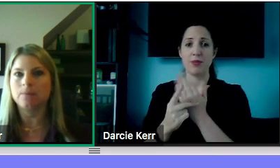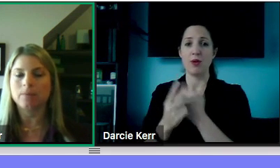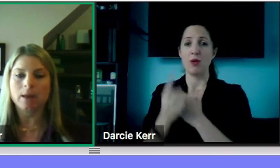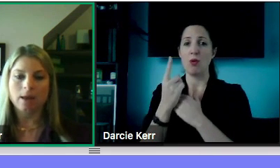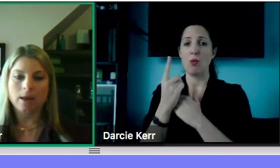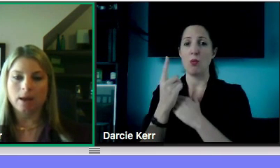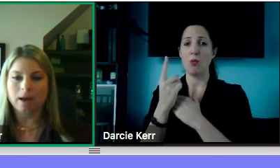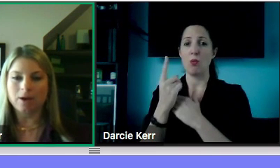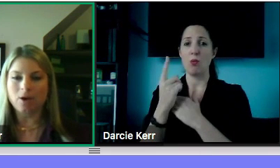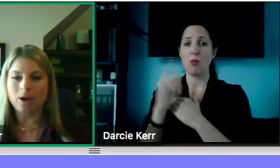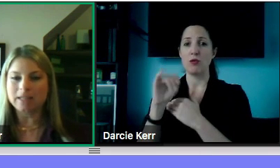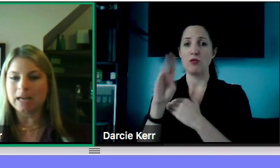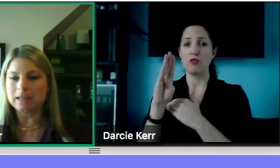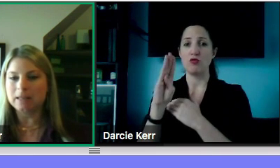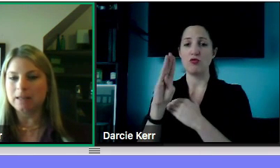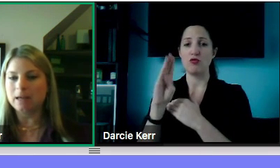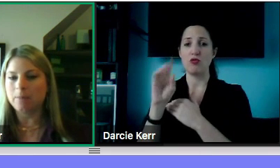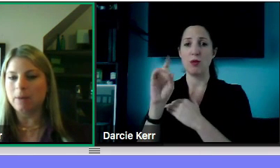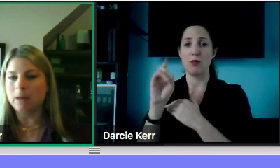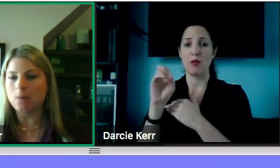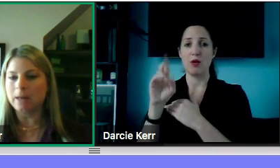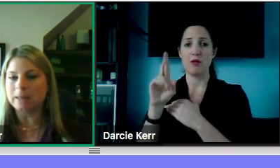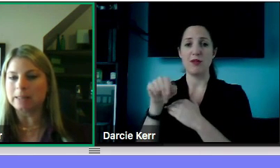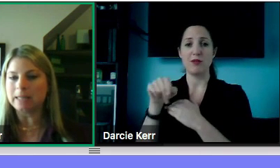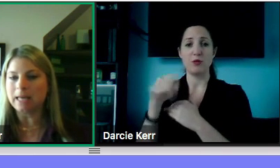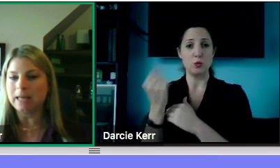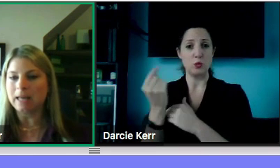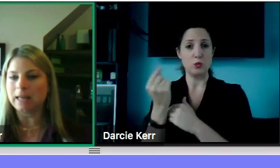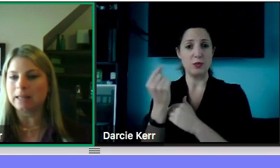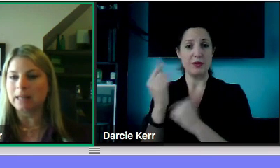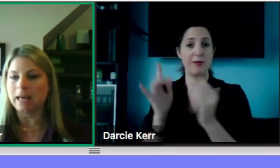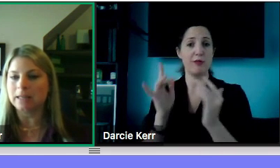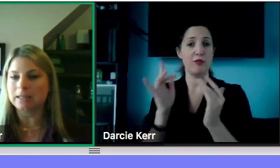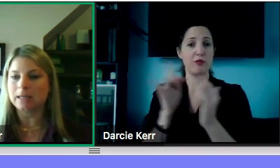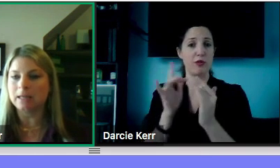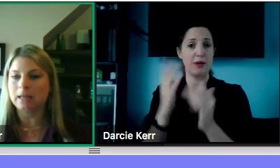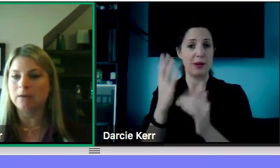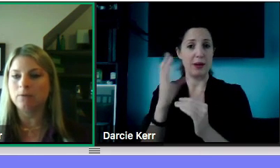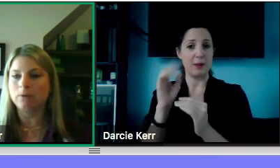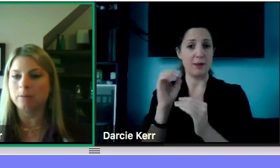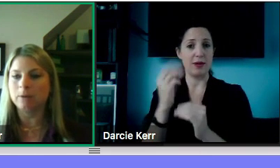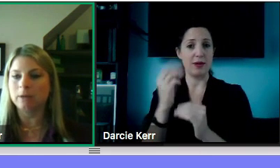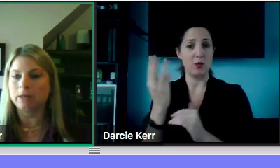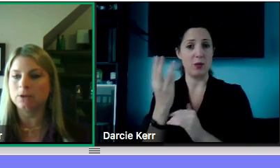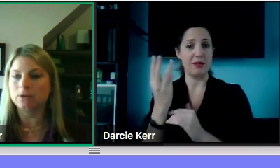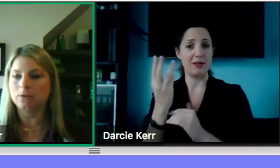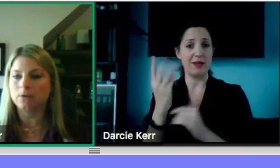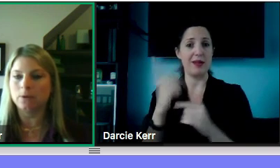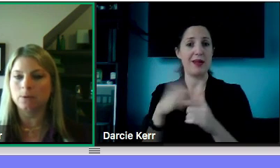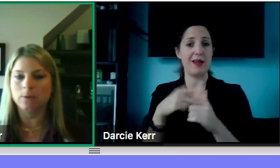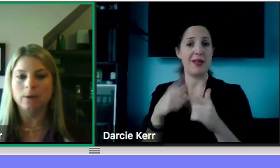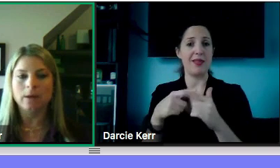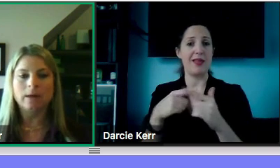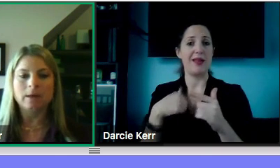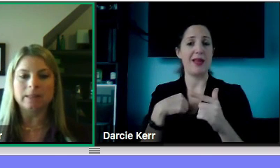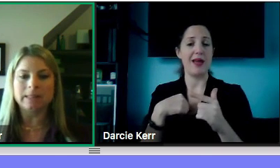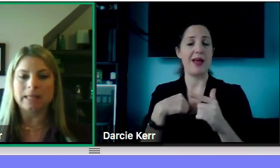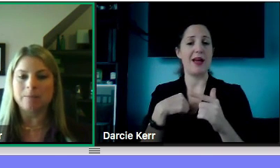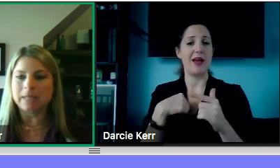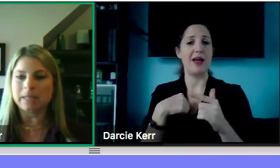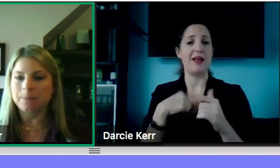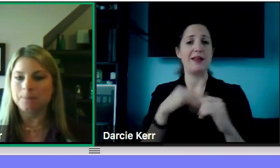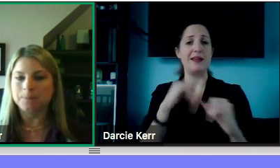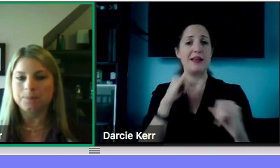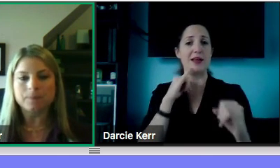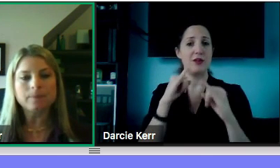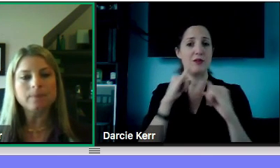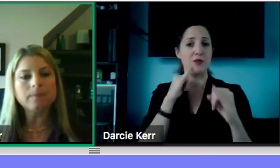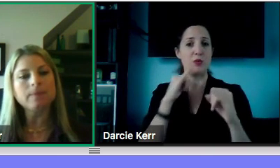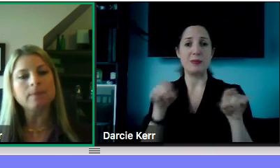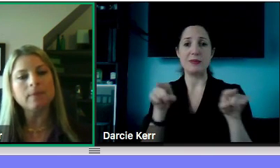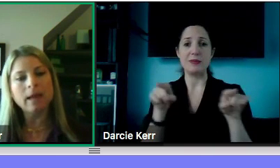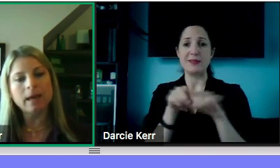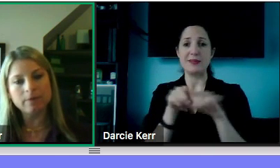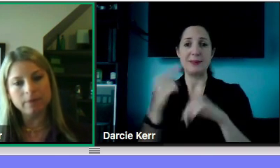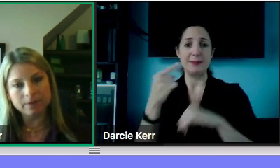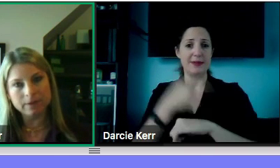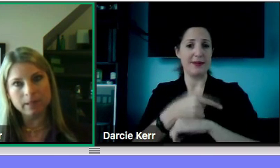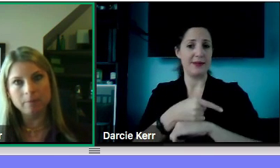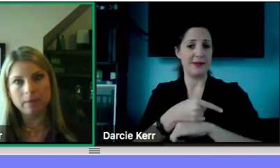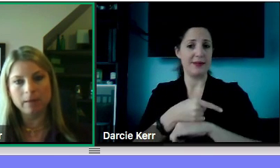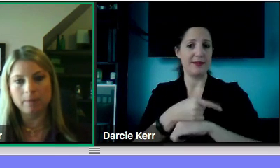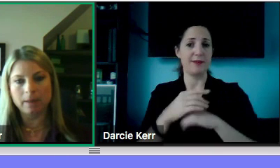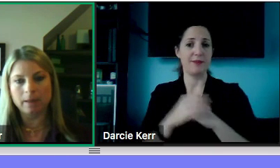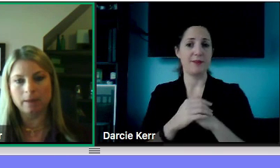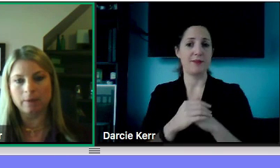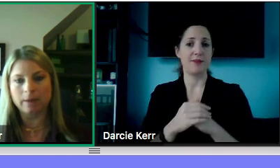Tuesday. I contacted the company Wednesday and landed an informal interview the same day. Had